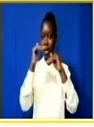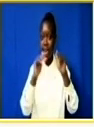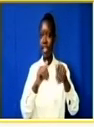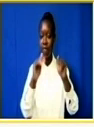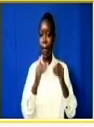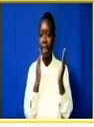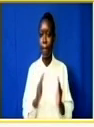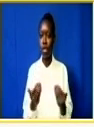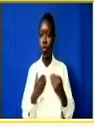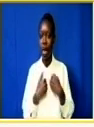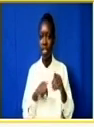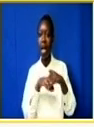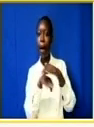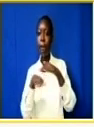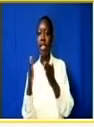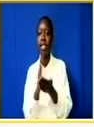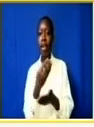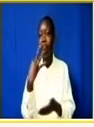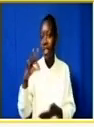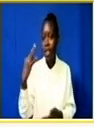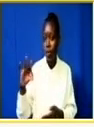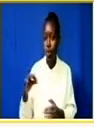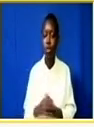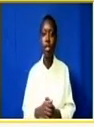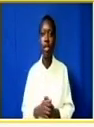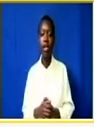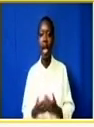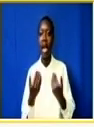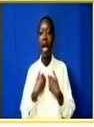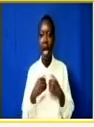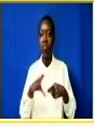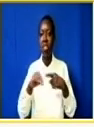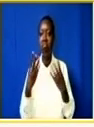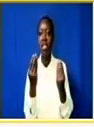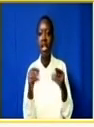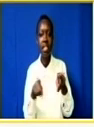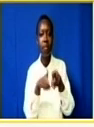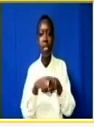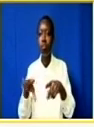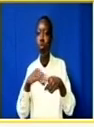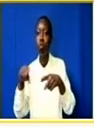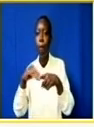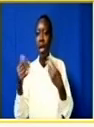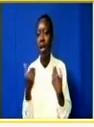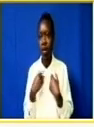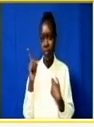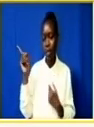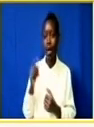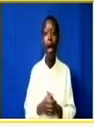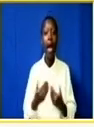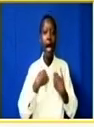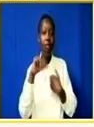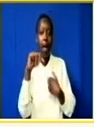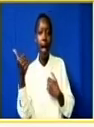has planted some mm. vegetables. Mm. So those are some, like some spinach, some skumawiki. Mm-hmm. Then we have others. And that